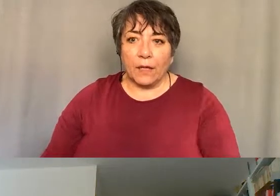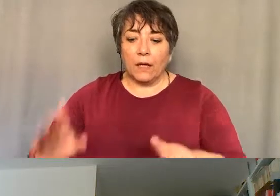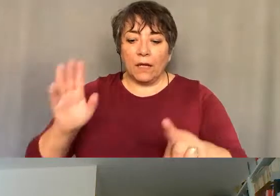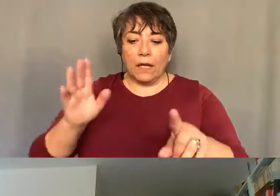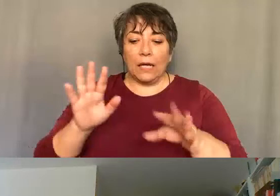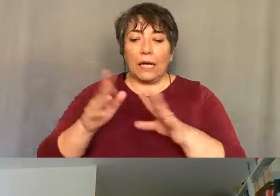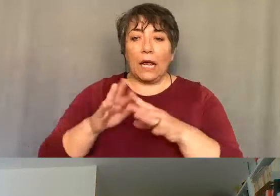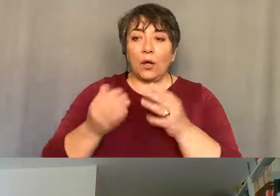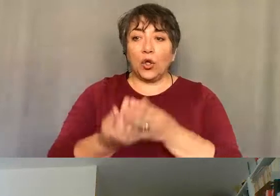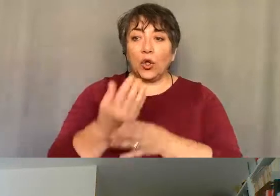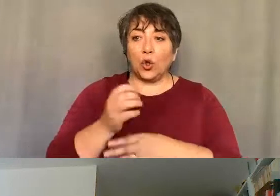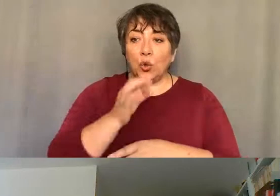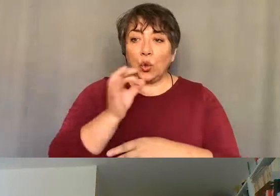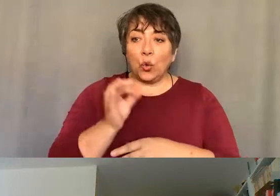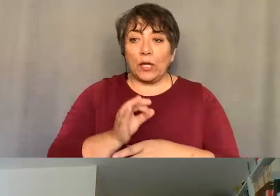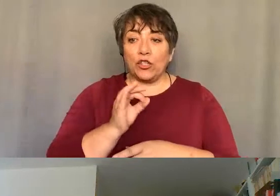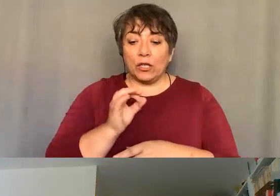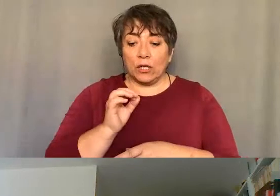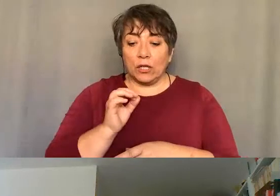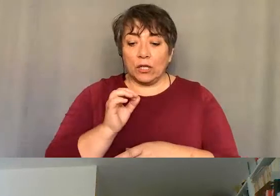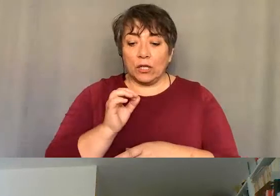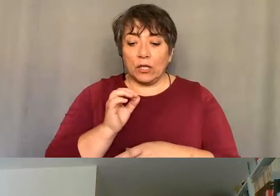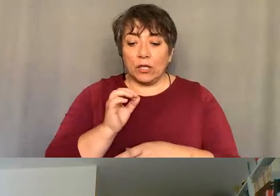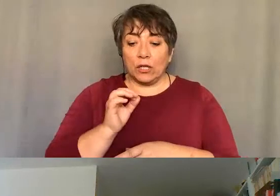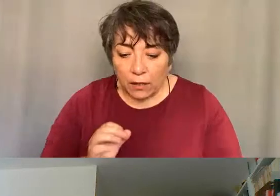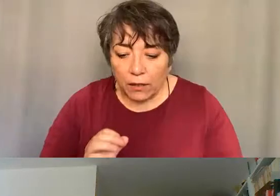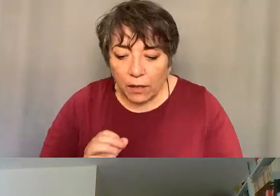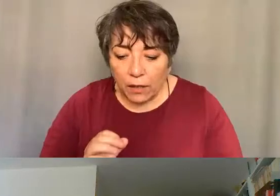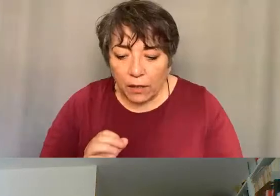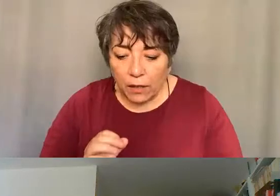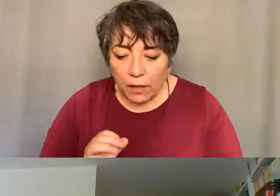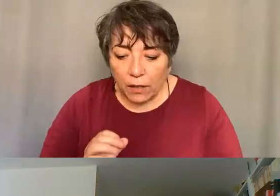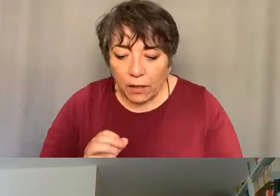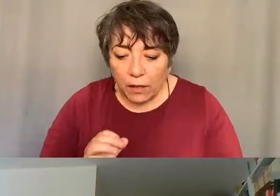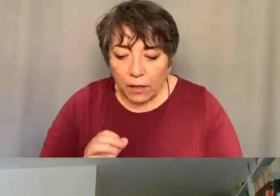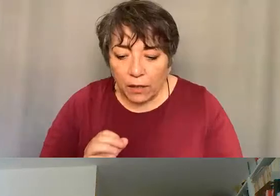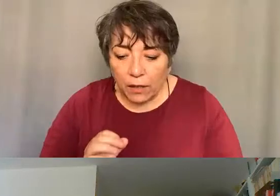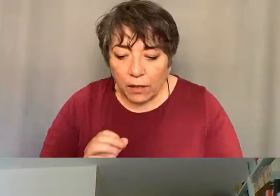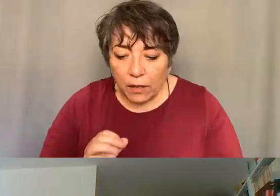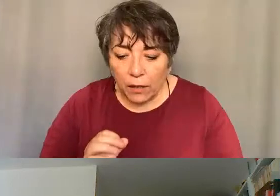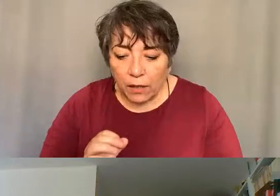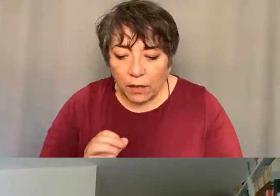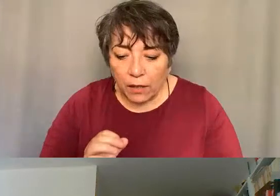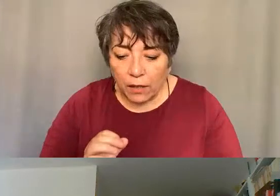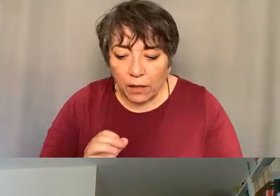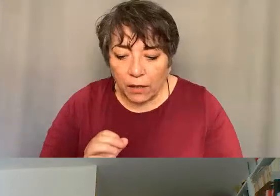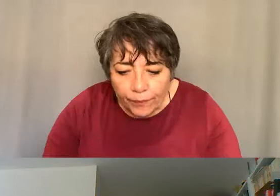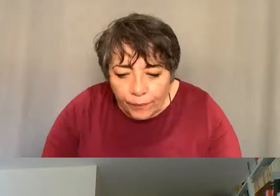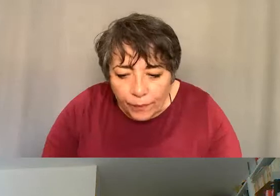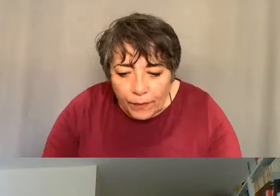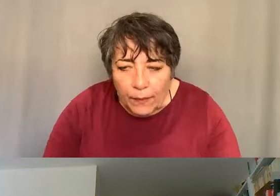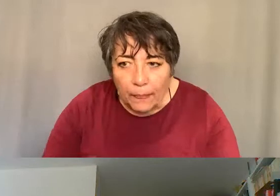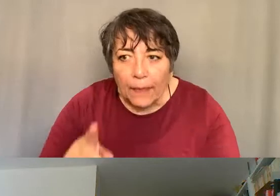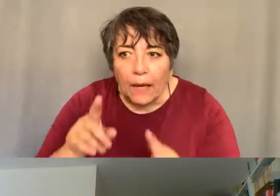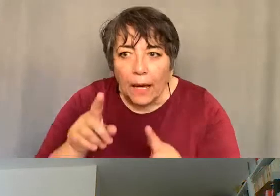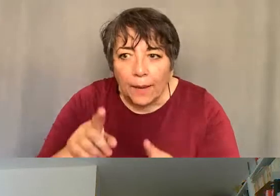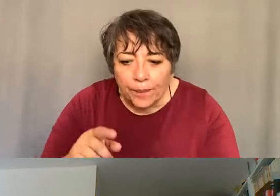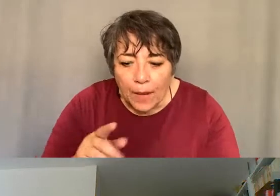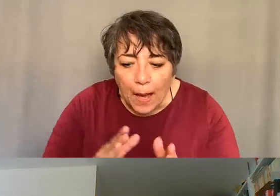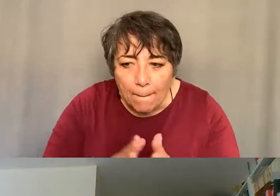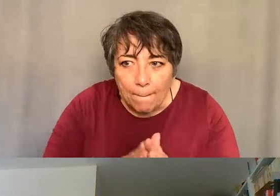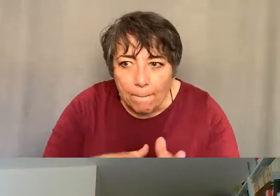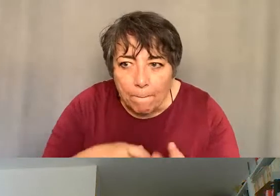sure if we can answer this here. It may be that we have to do it, and we always answer every question. That all answers go on our